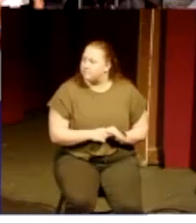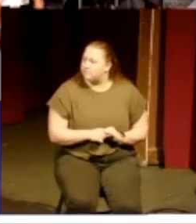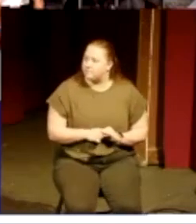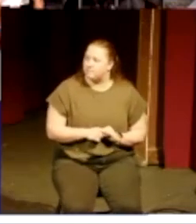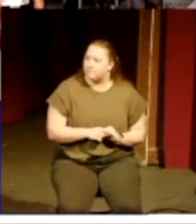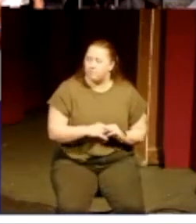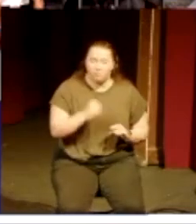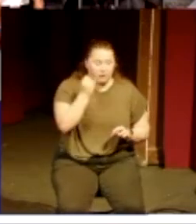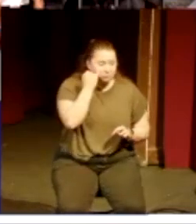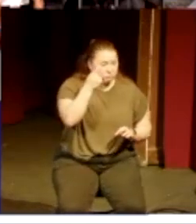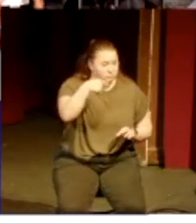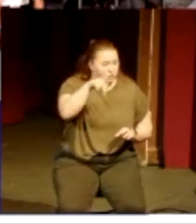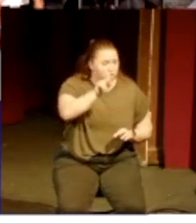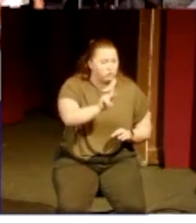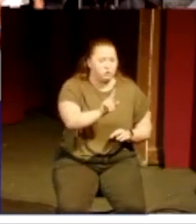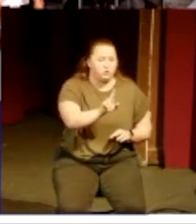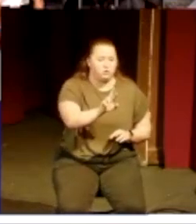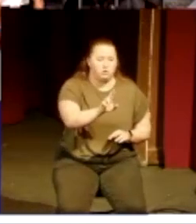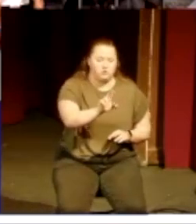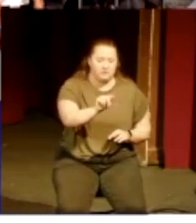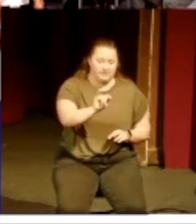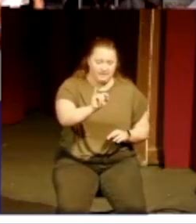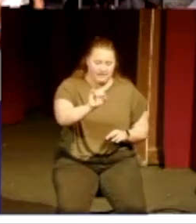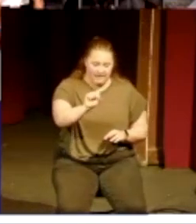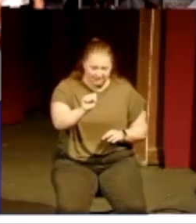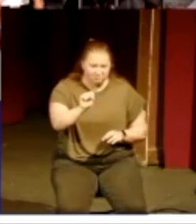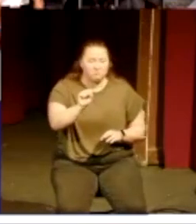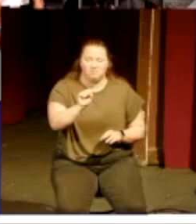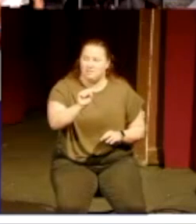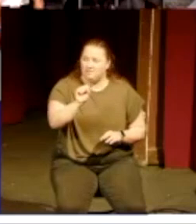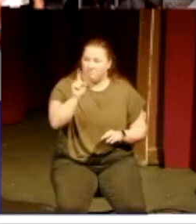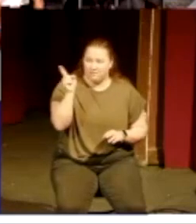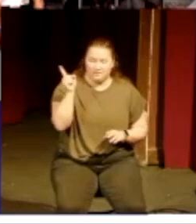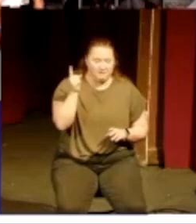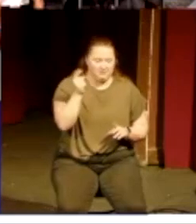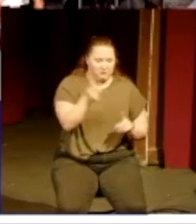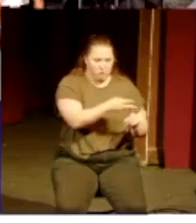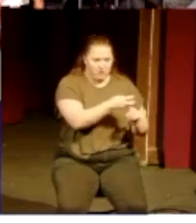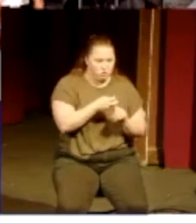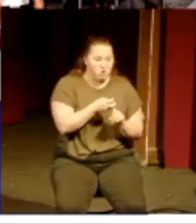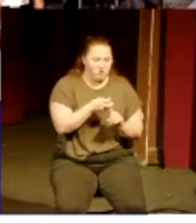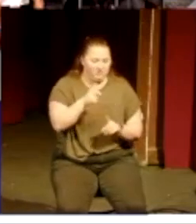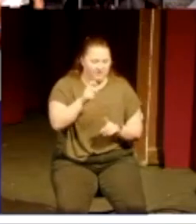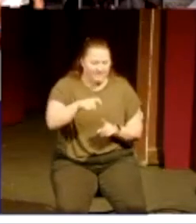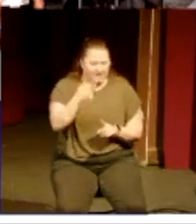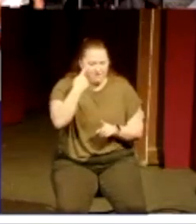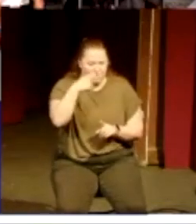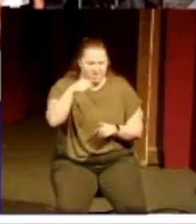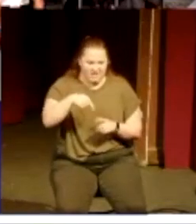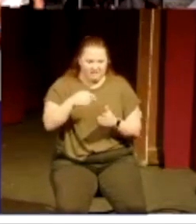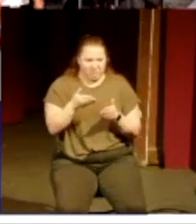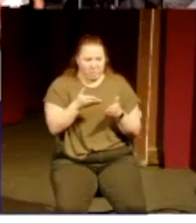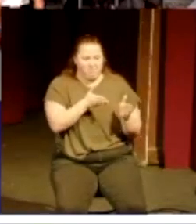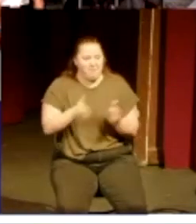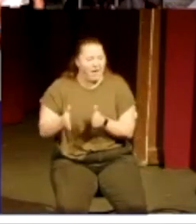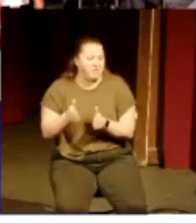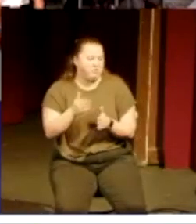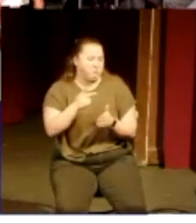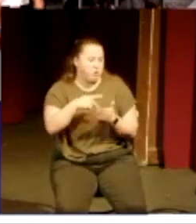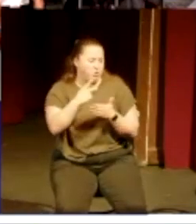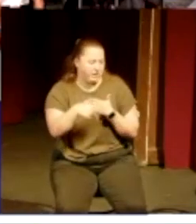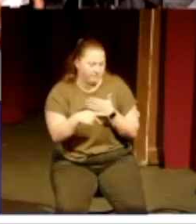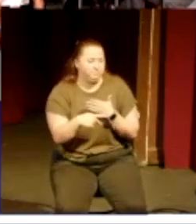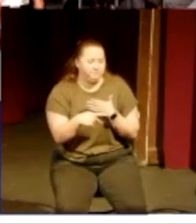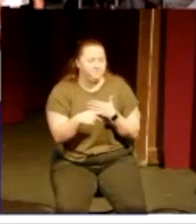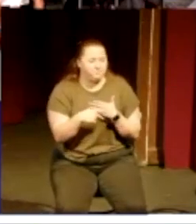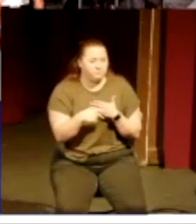If you know Curtis, you know the guy can recruit, and that's exactly what we needed for this HBCU Pathways program. We're doing a great job with